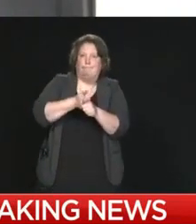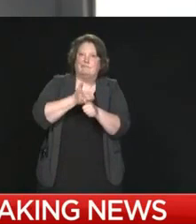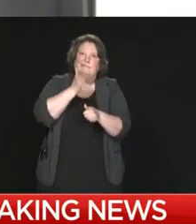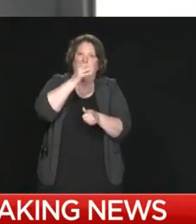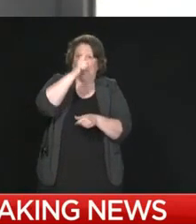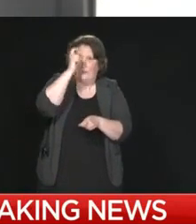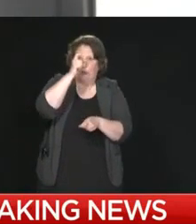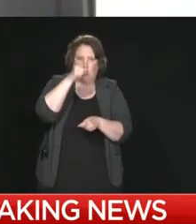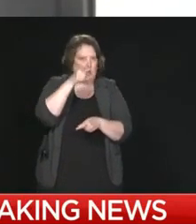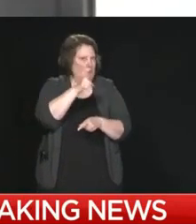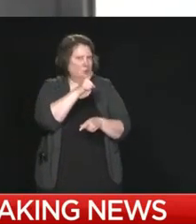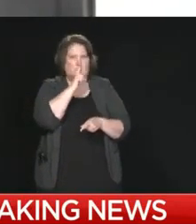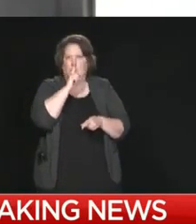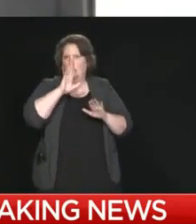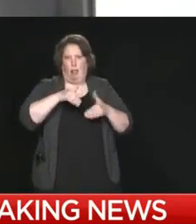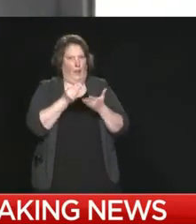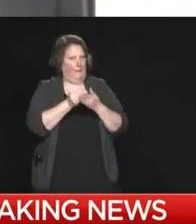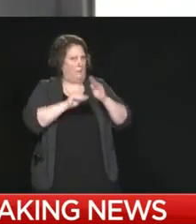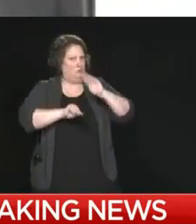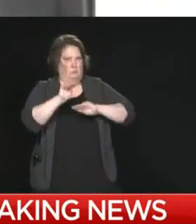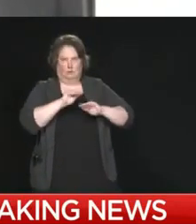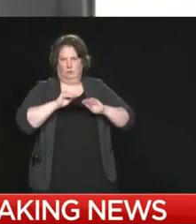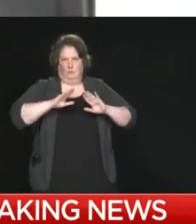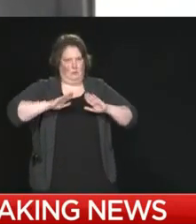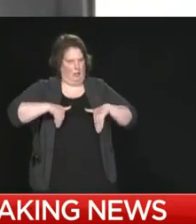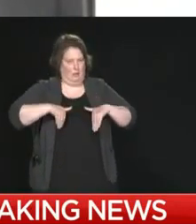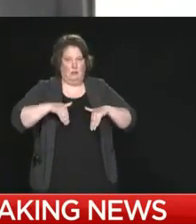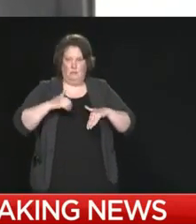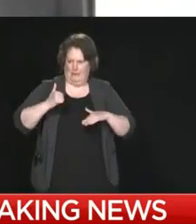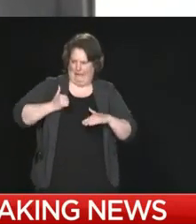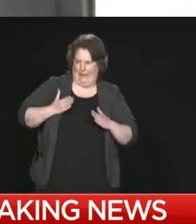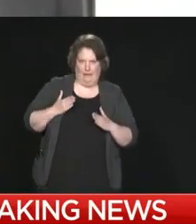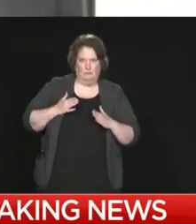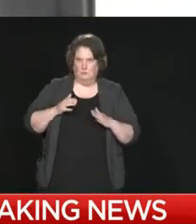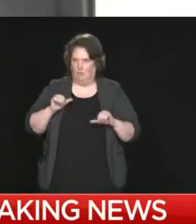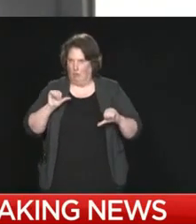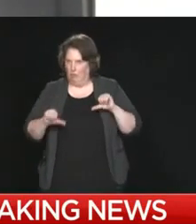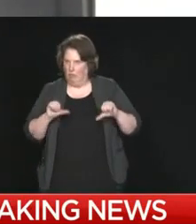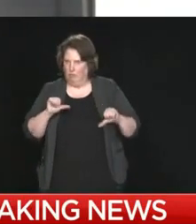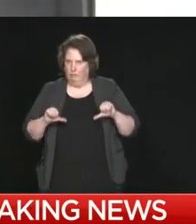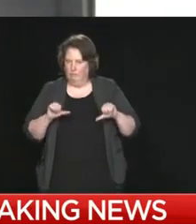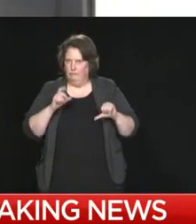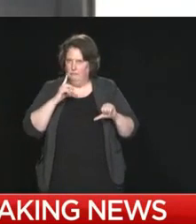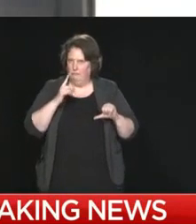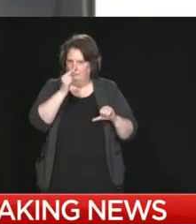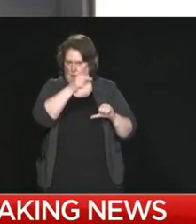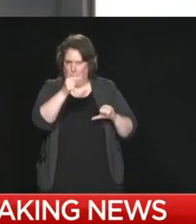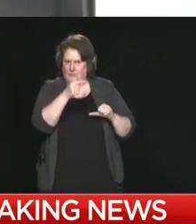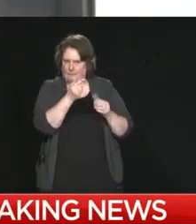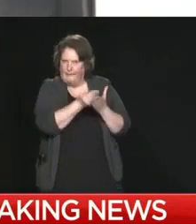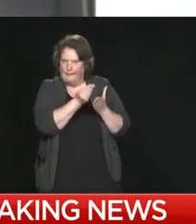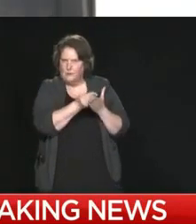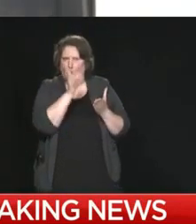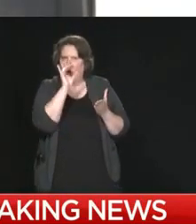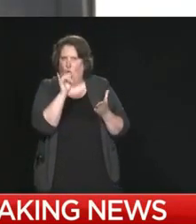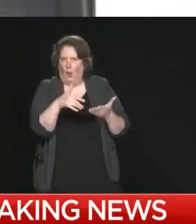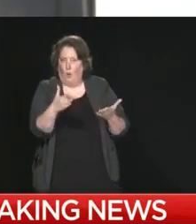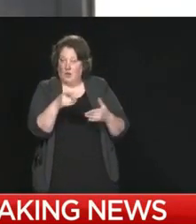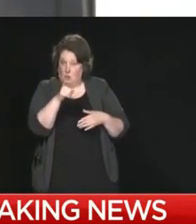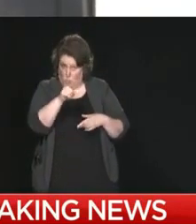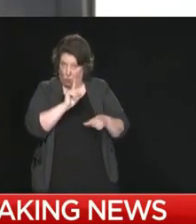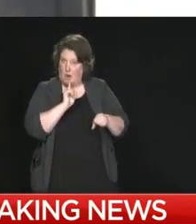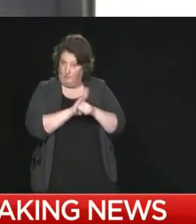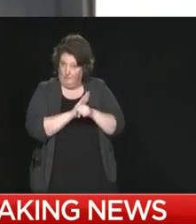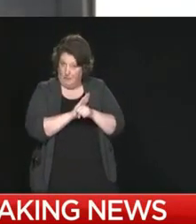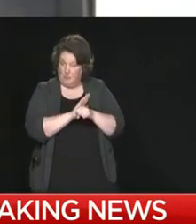didn't deliver a federal budget this spring, and Canadians don't really have a clear picture of where the government finances are. Will you commit to